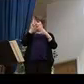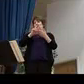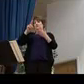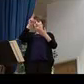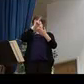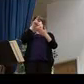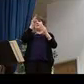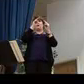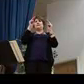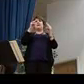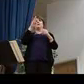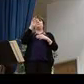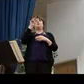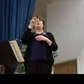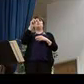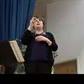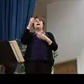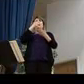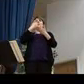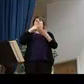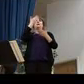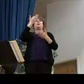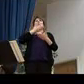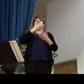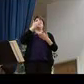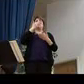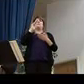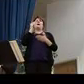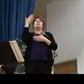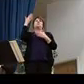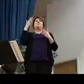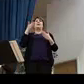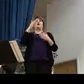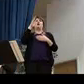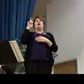2014 commencement speaker, Lieutenant Governor Angela McLean.